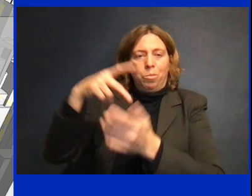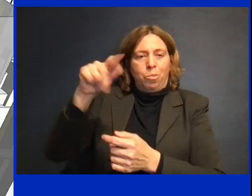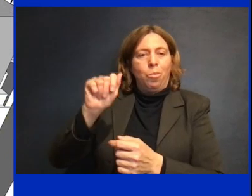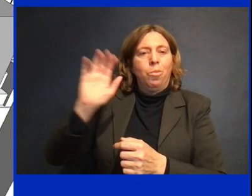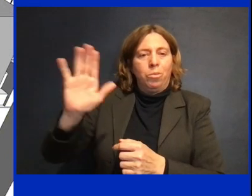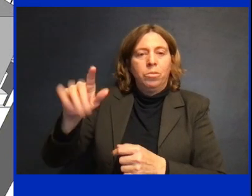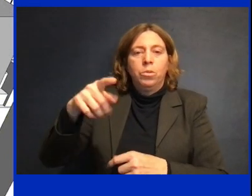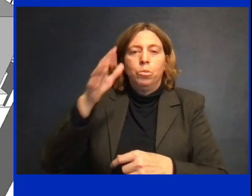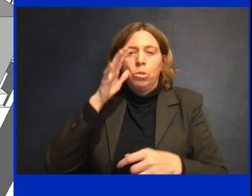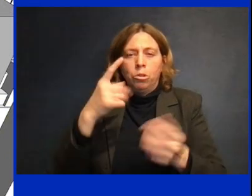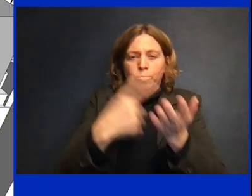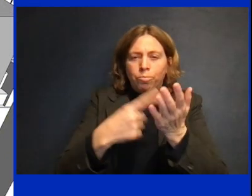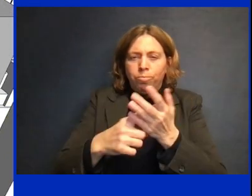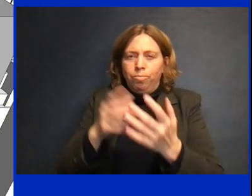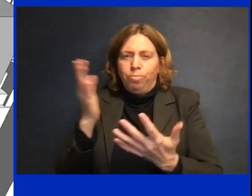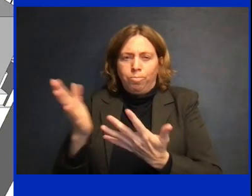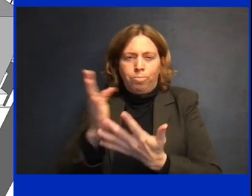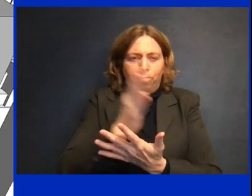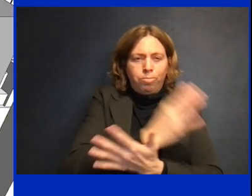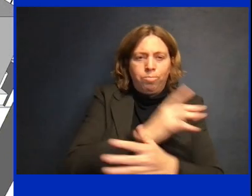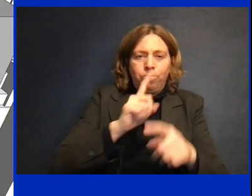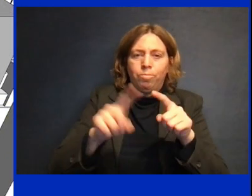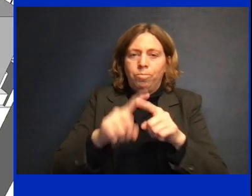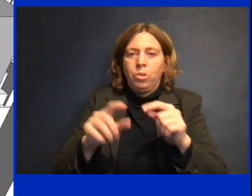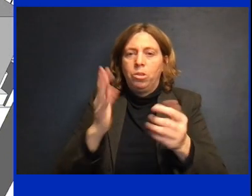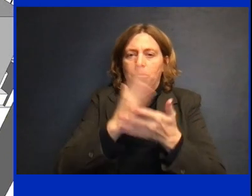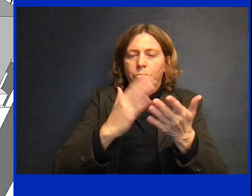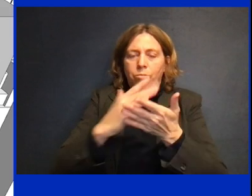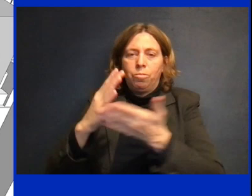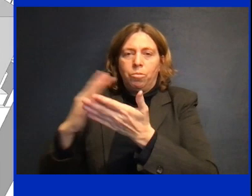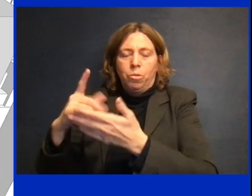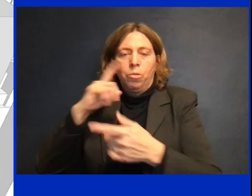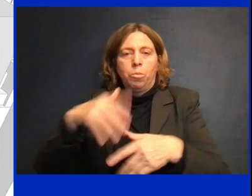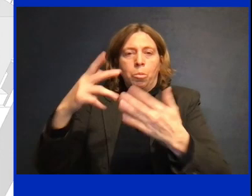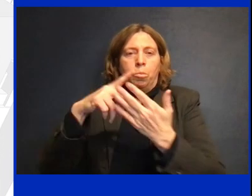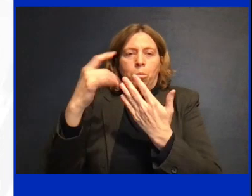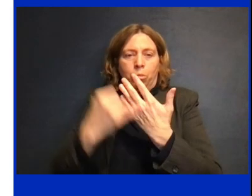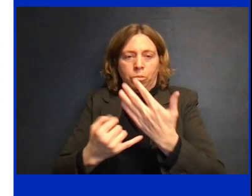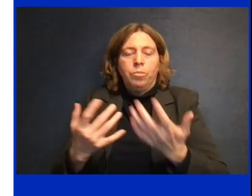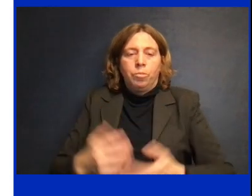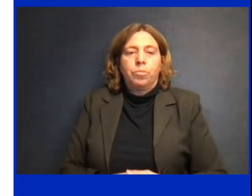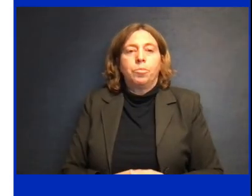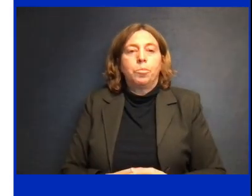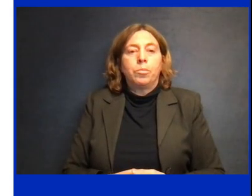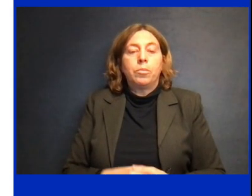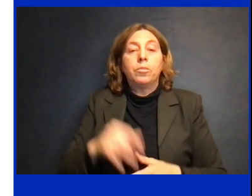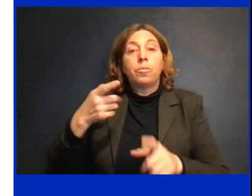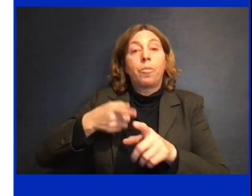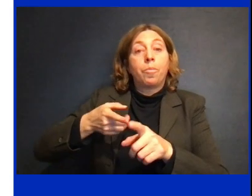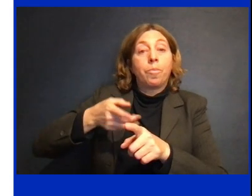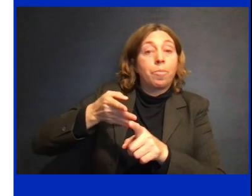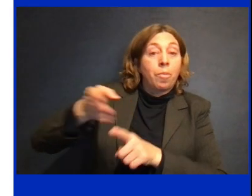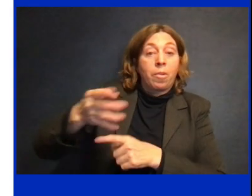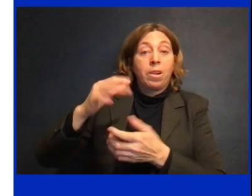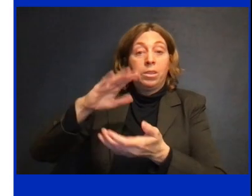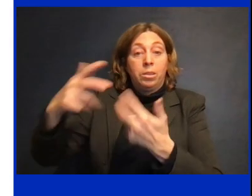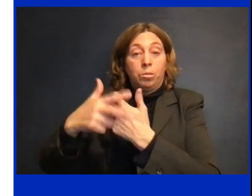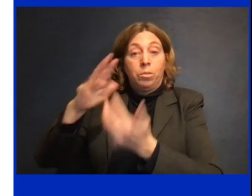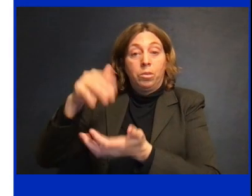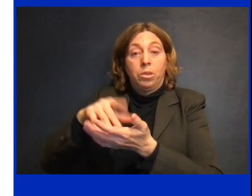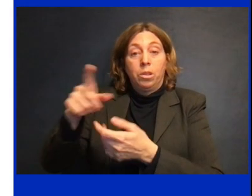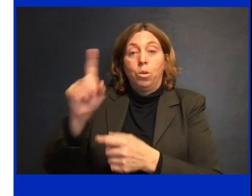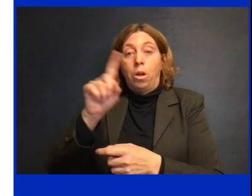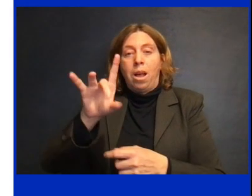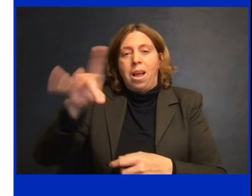Now we will walk through each major component of the proposed project. The main terminal will be located at 8th Avenue